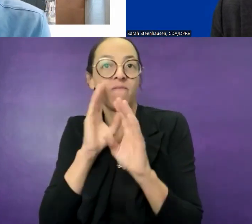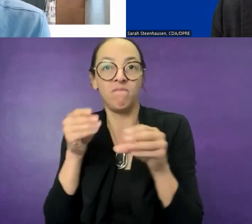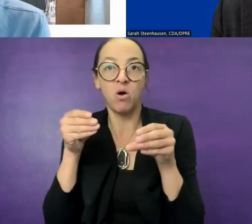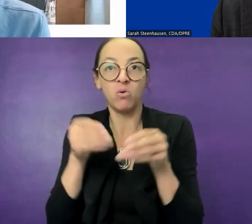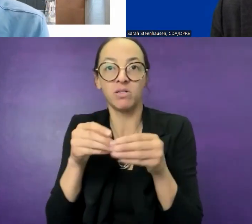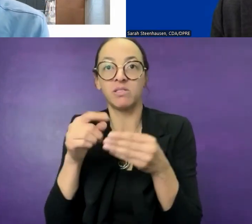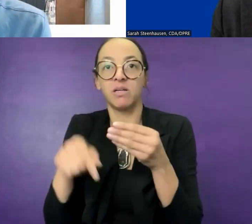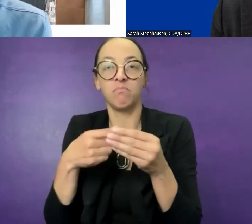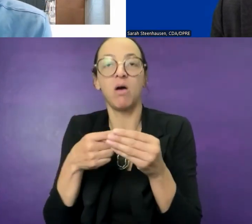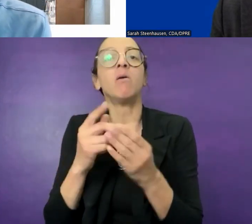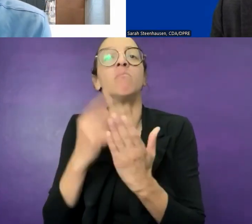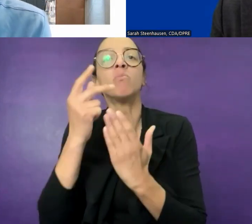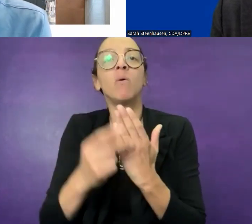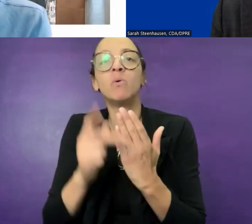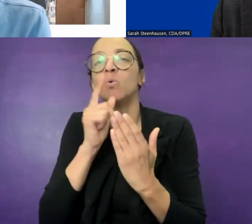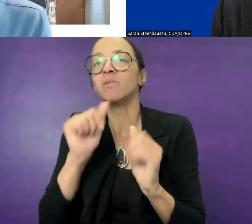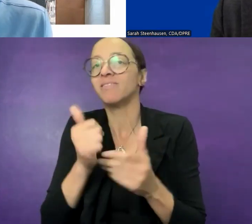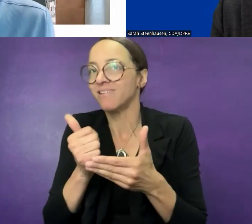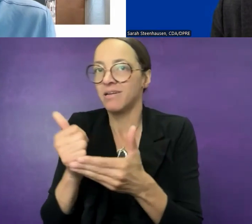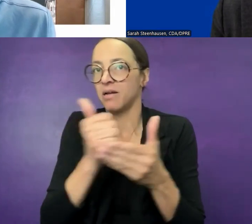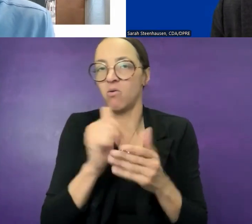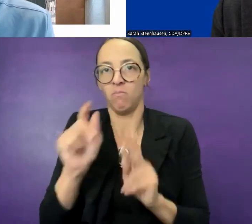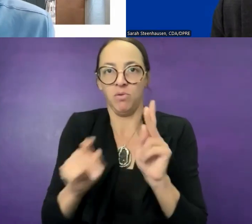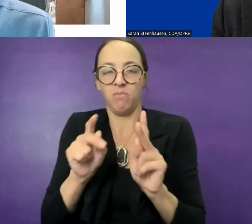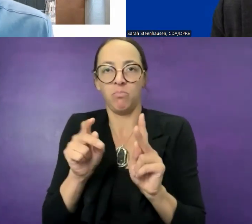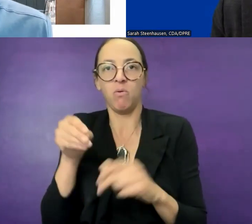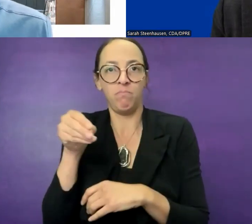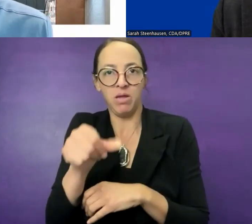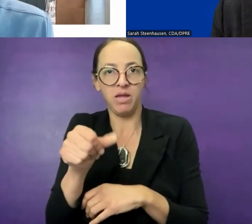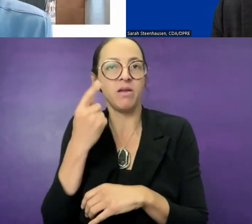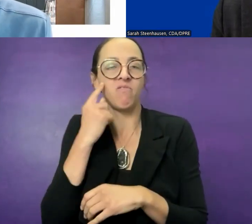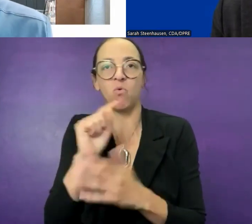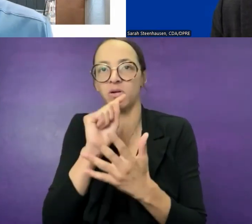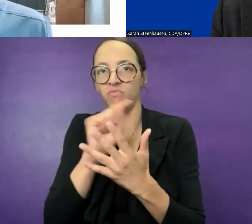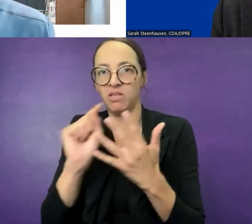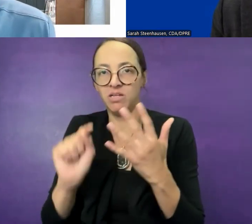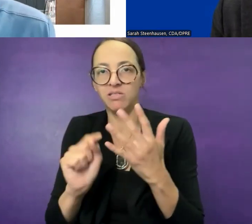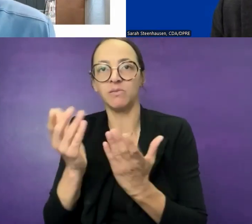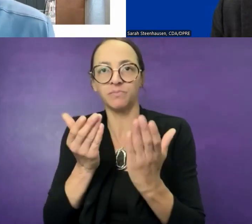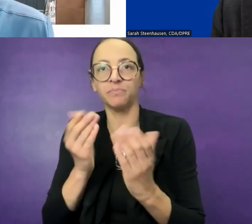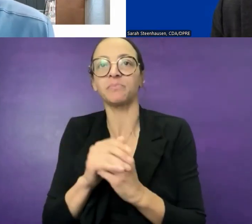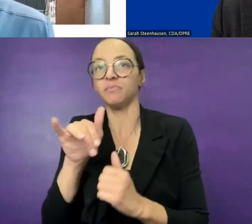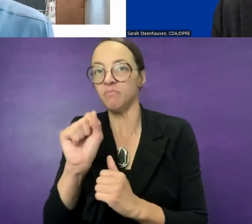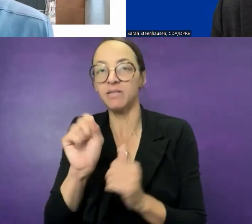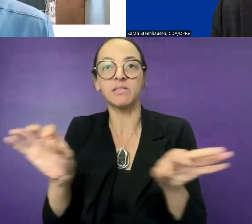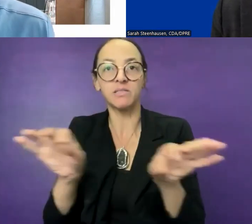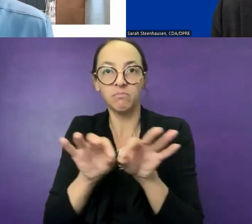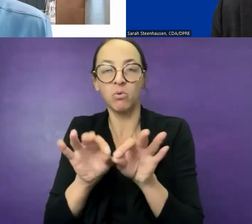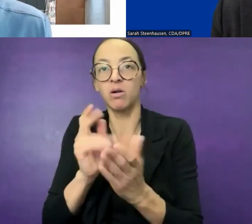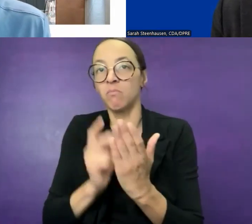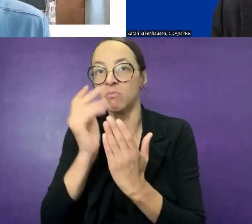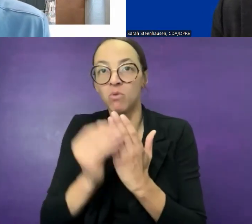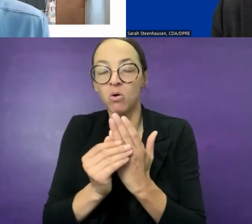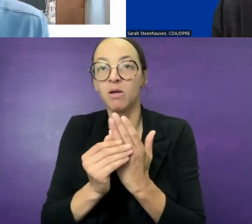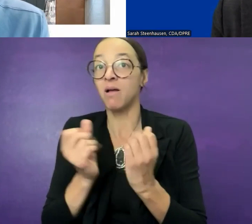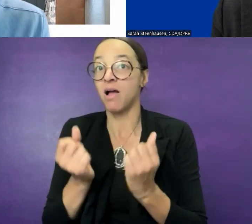for some of these services. So it's an important program. I don't know how much, in fact, we'll be